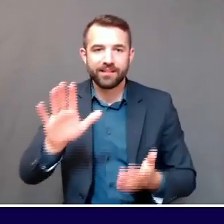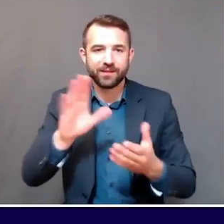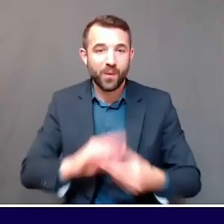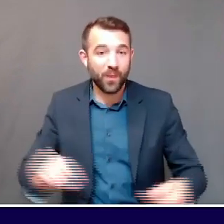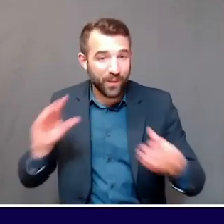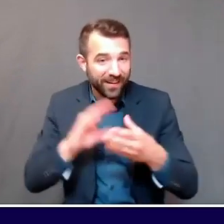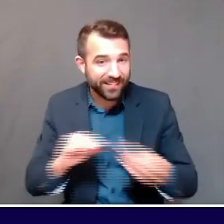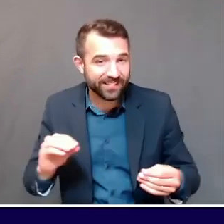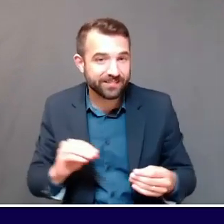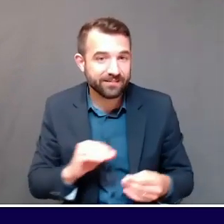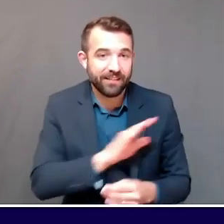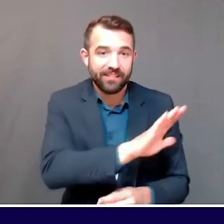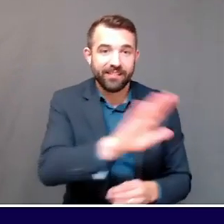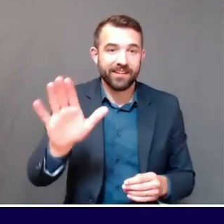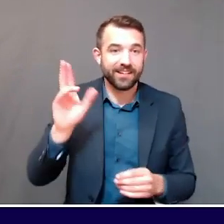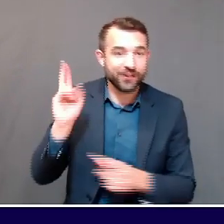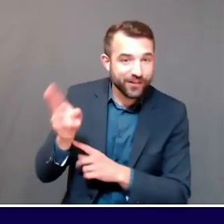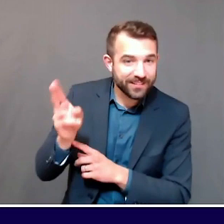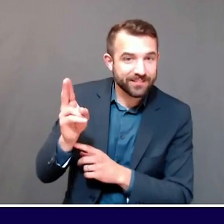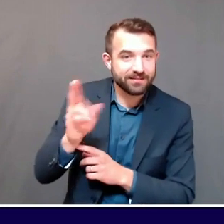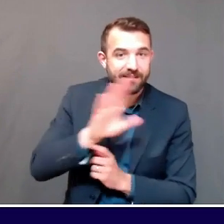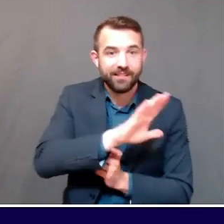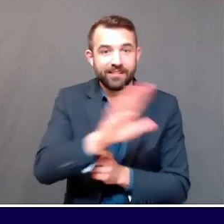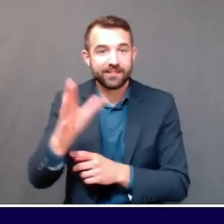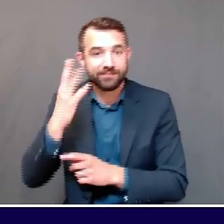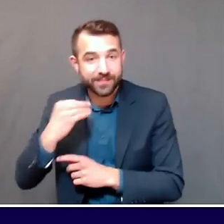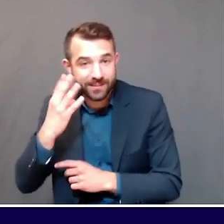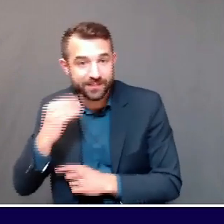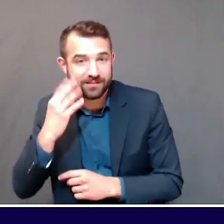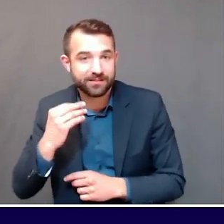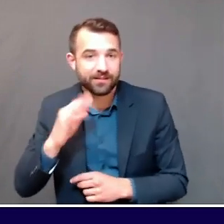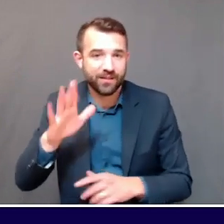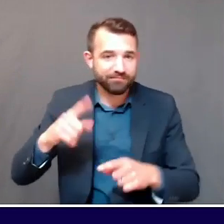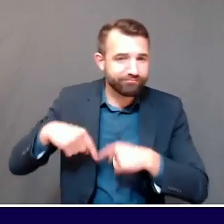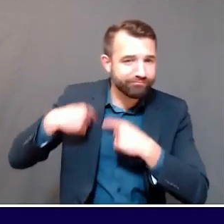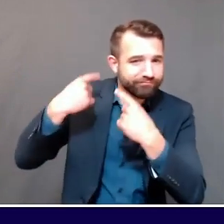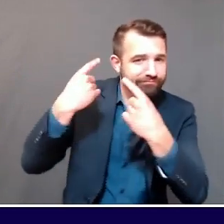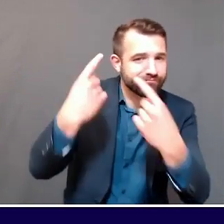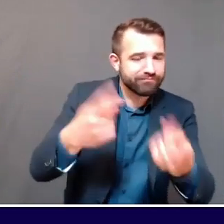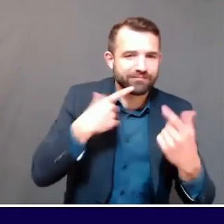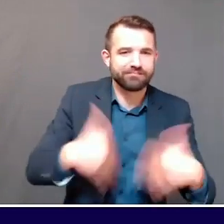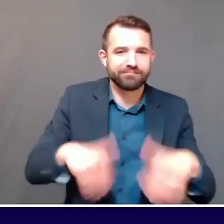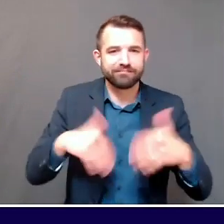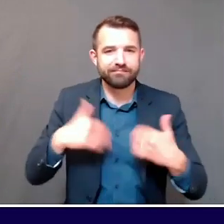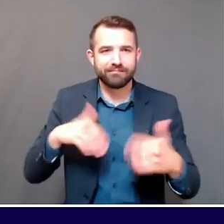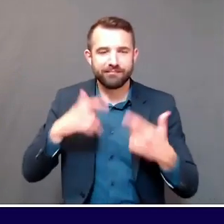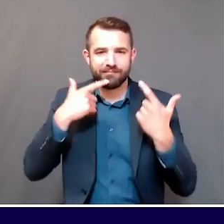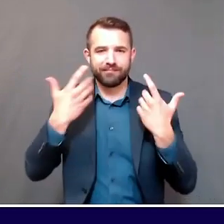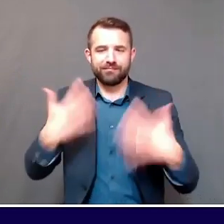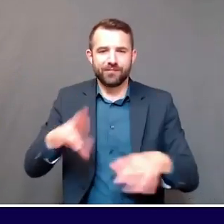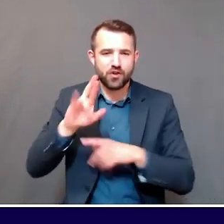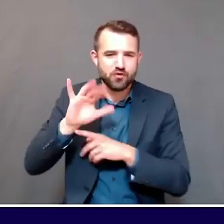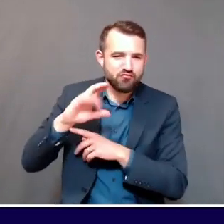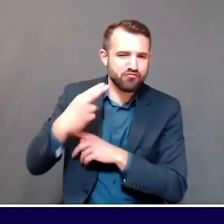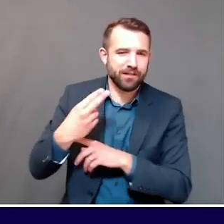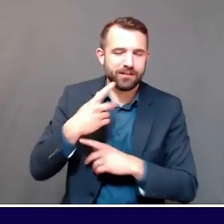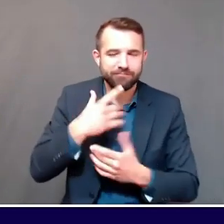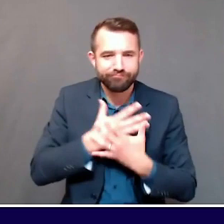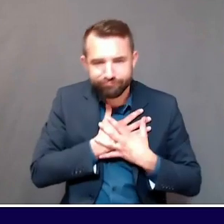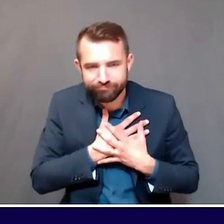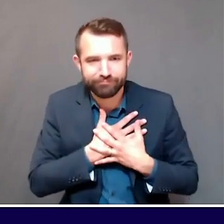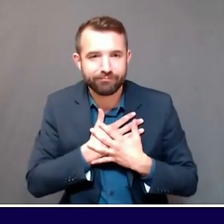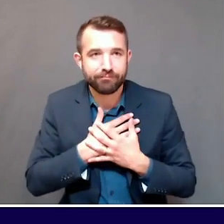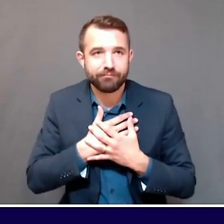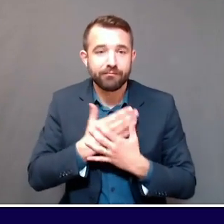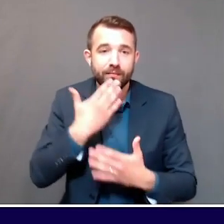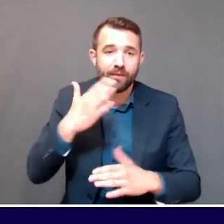and the many textured lives that they themselves have lived. And so as we all go into the afternoon and the evening and